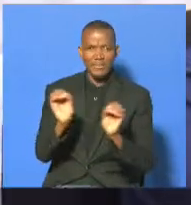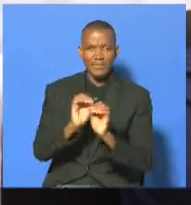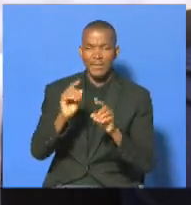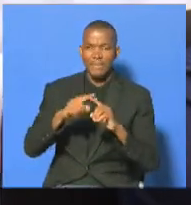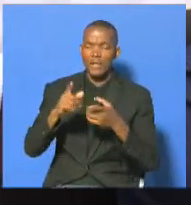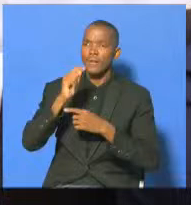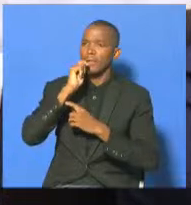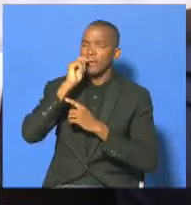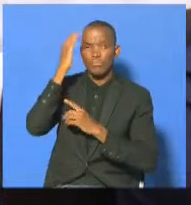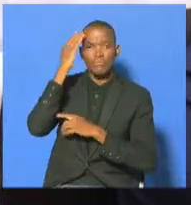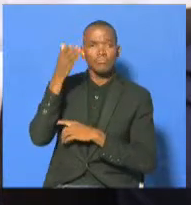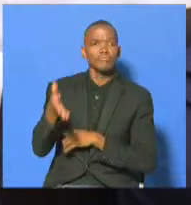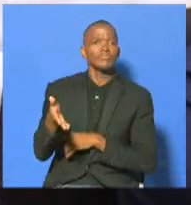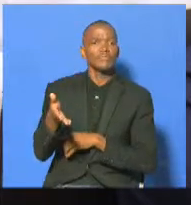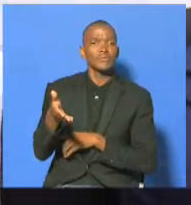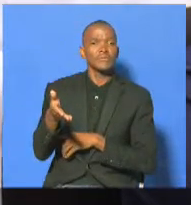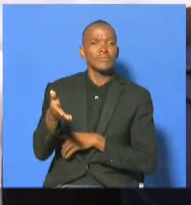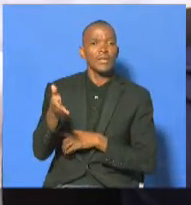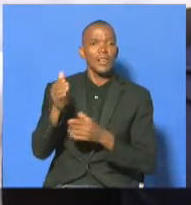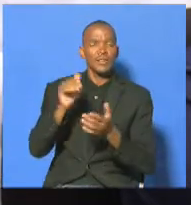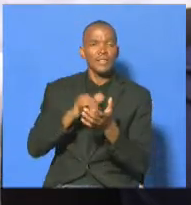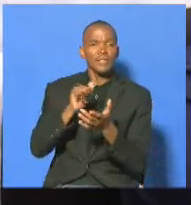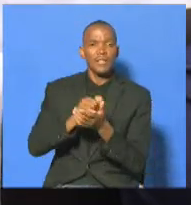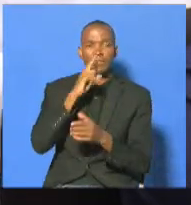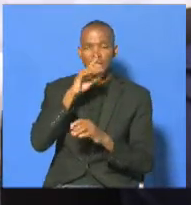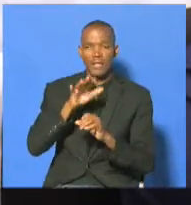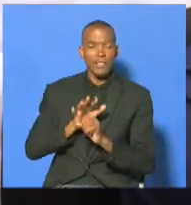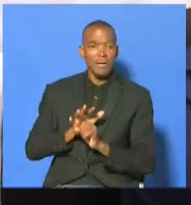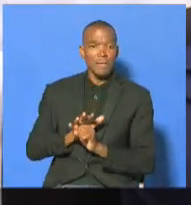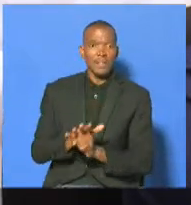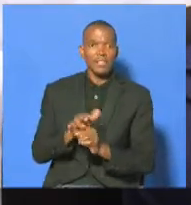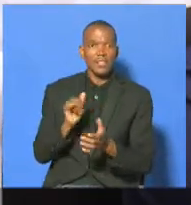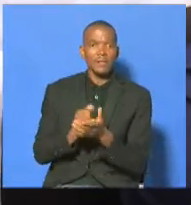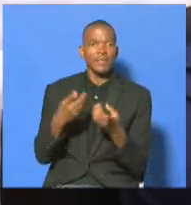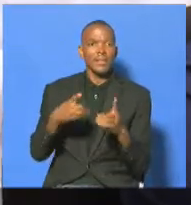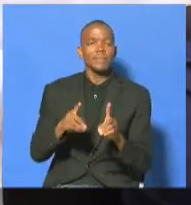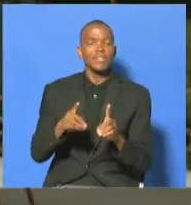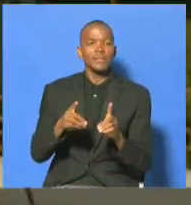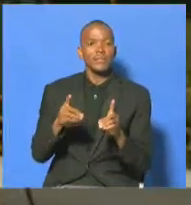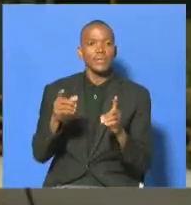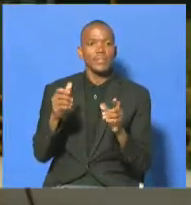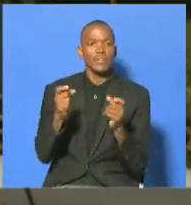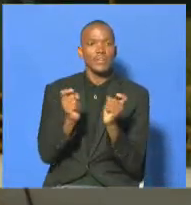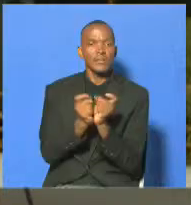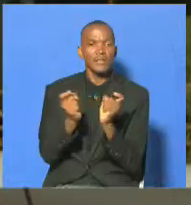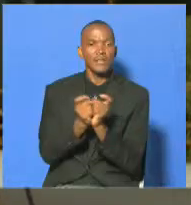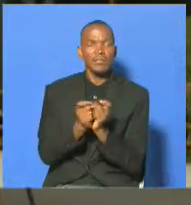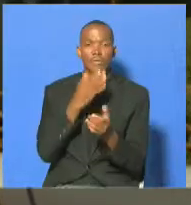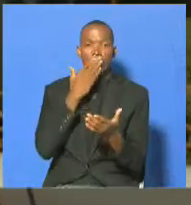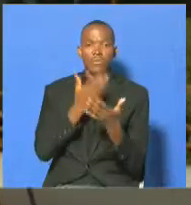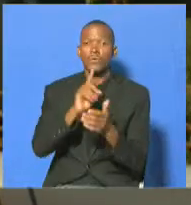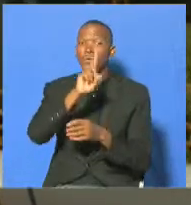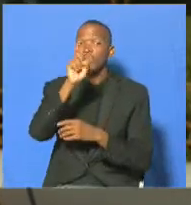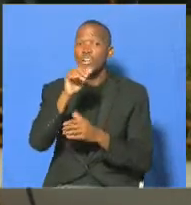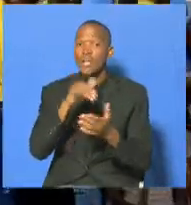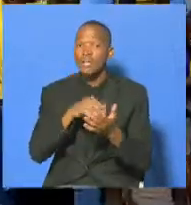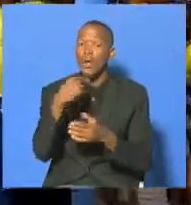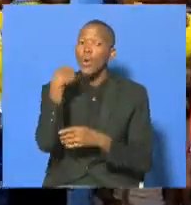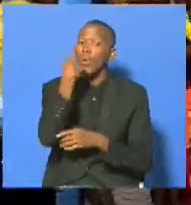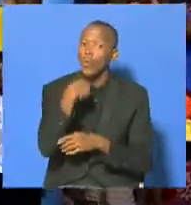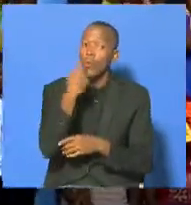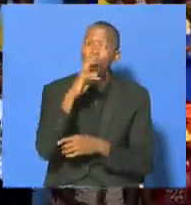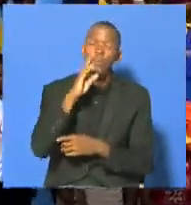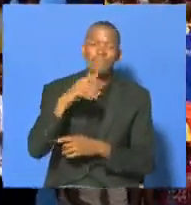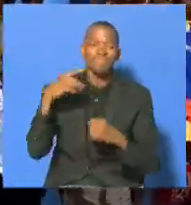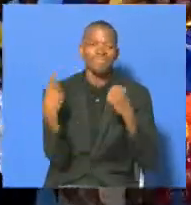fluent. So we accept the pressure that comes with the game. The big question then is, who will